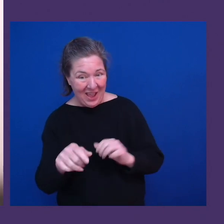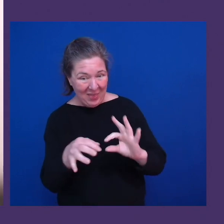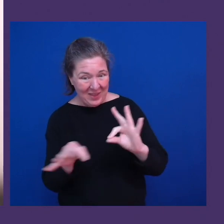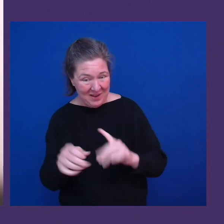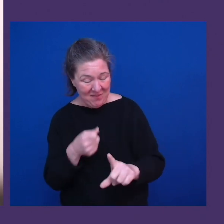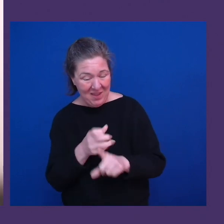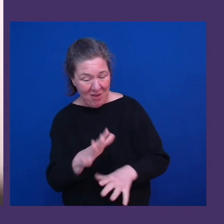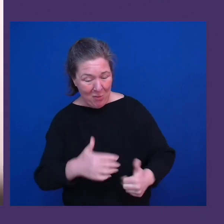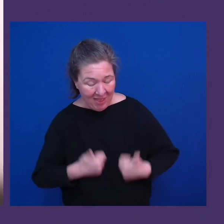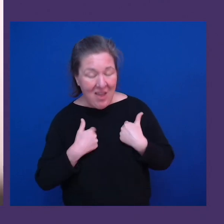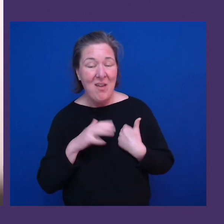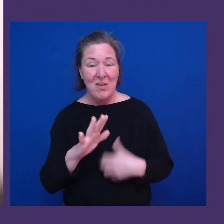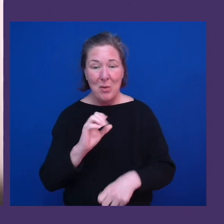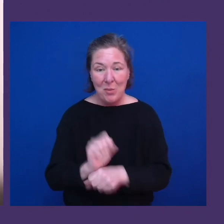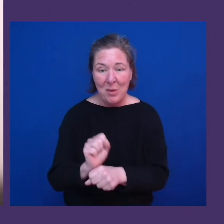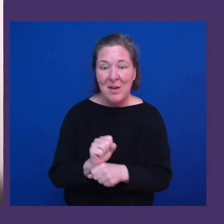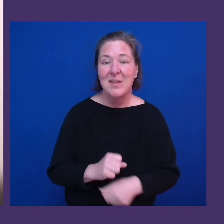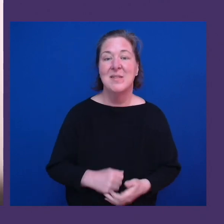life and your work?